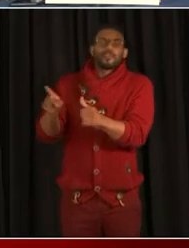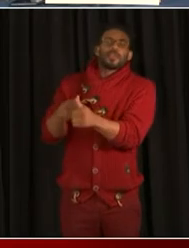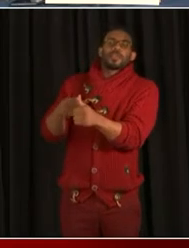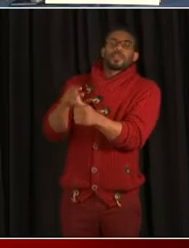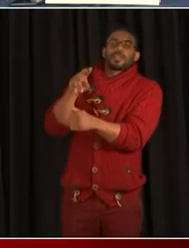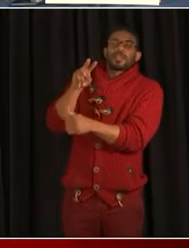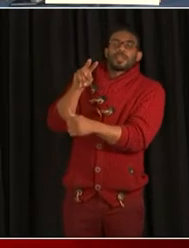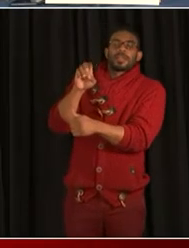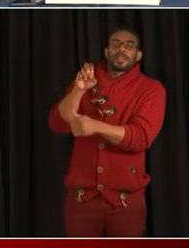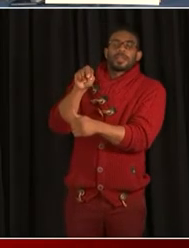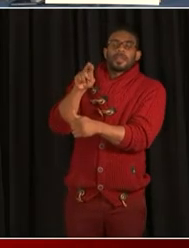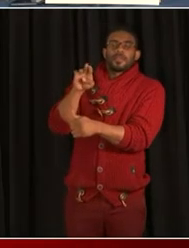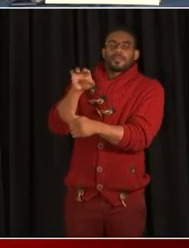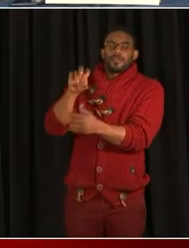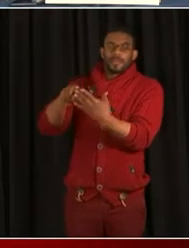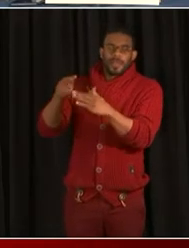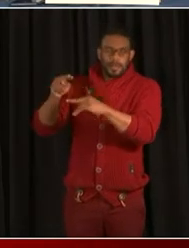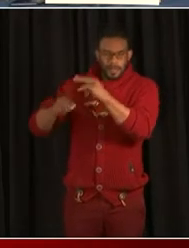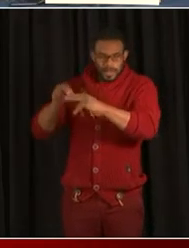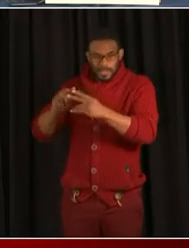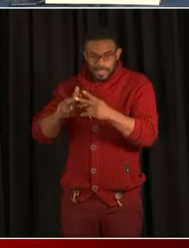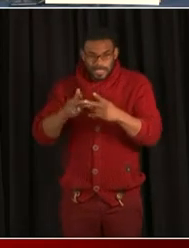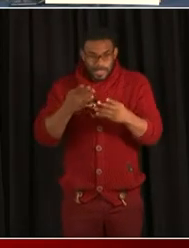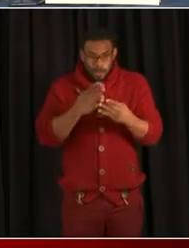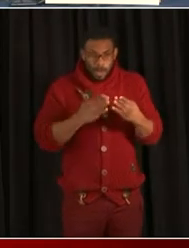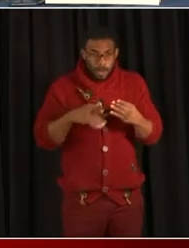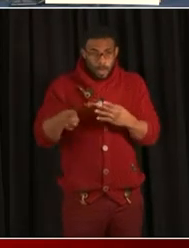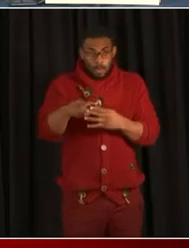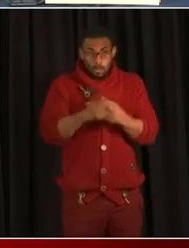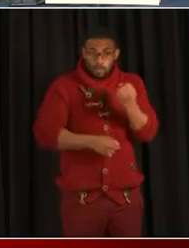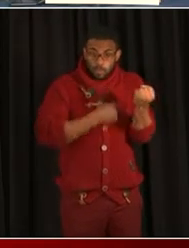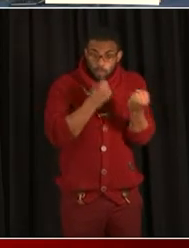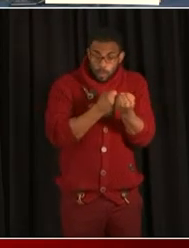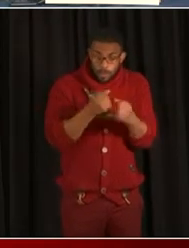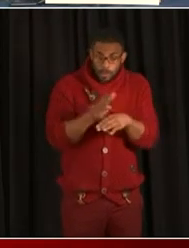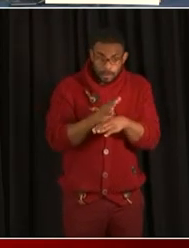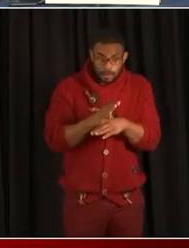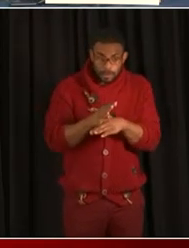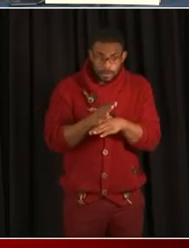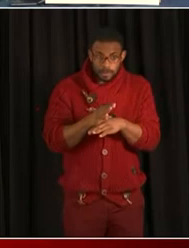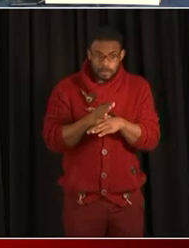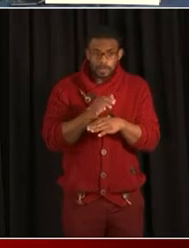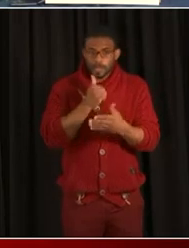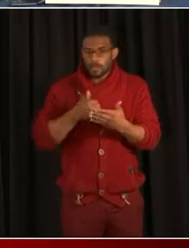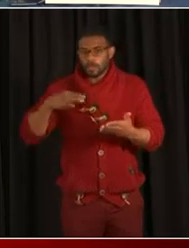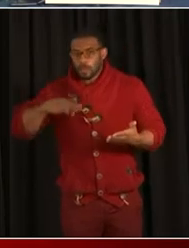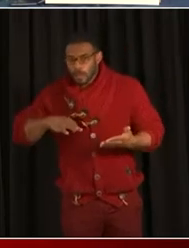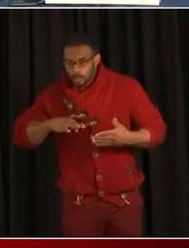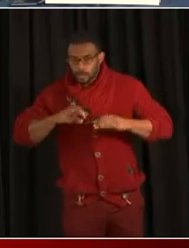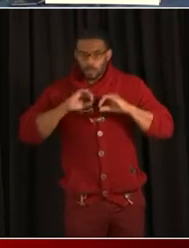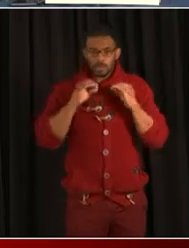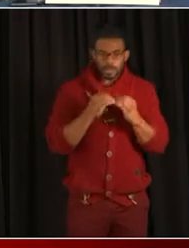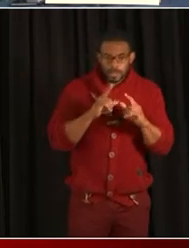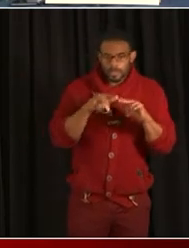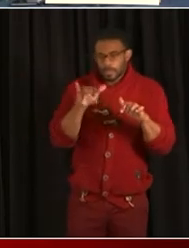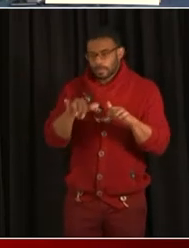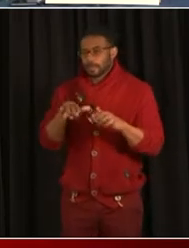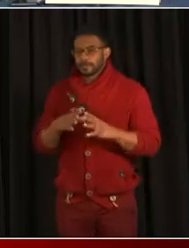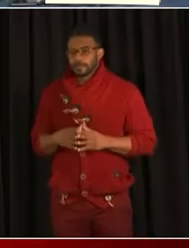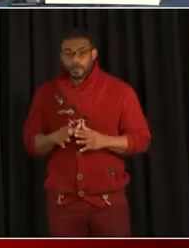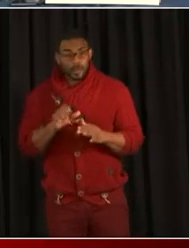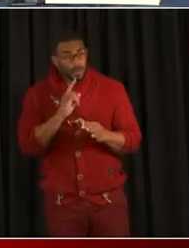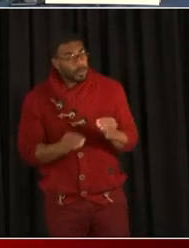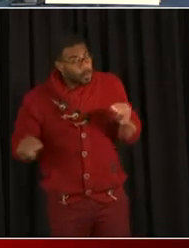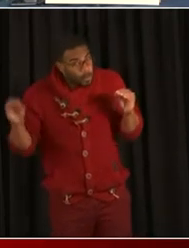that first. The second part will be obviously those supporting businesses, nonprofits, organizations, and things of that